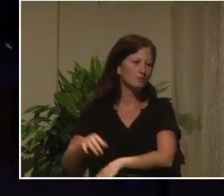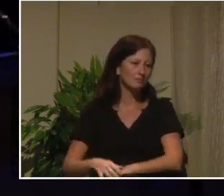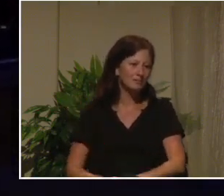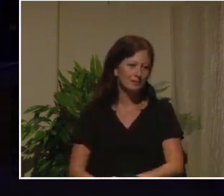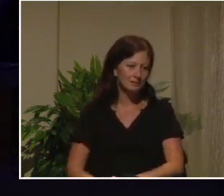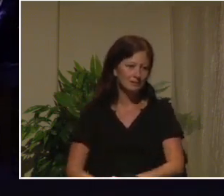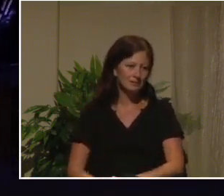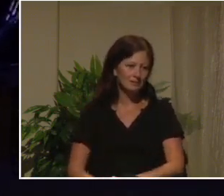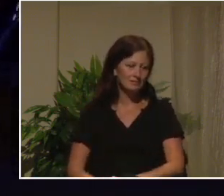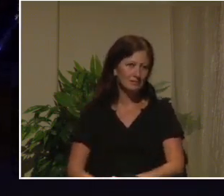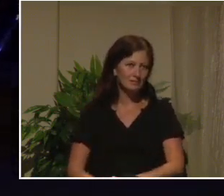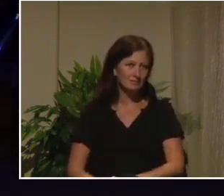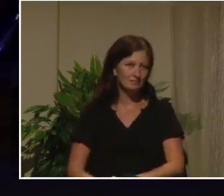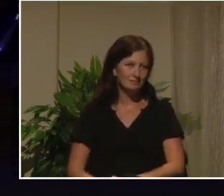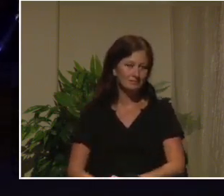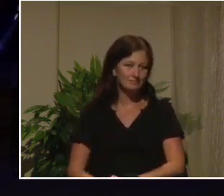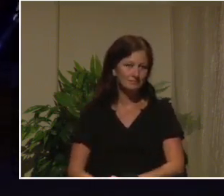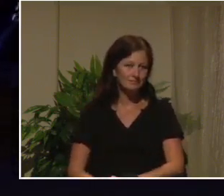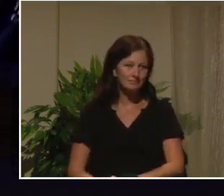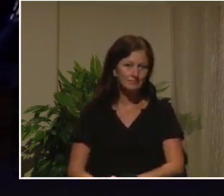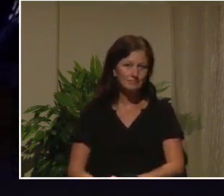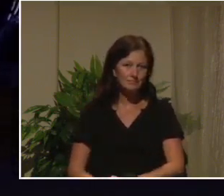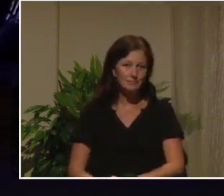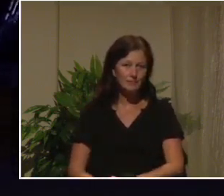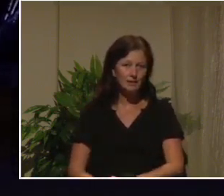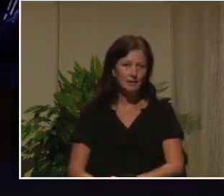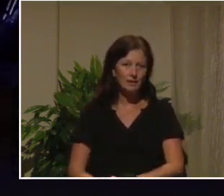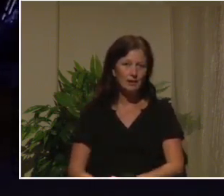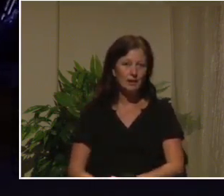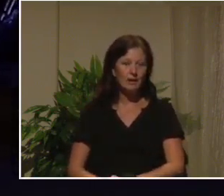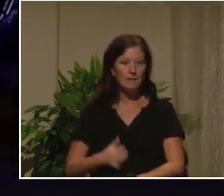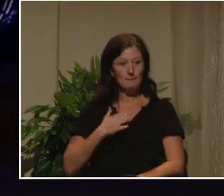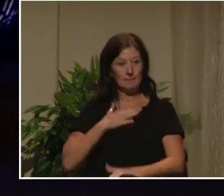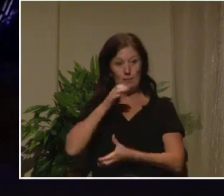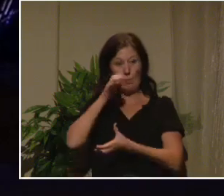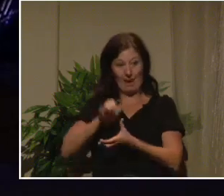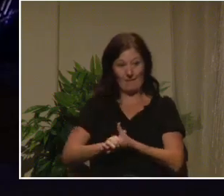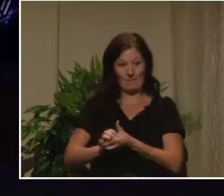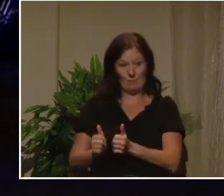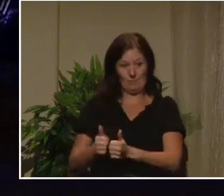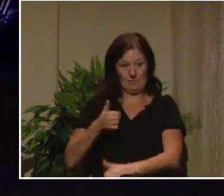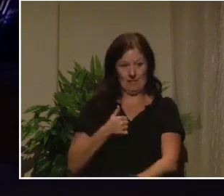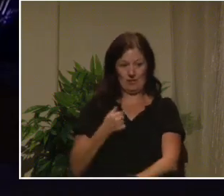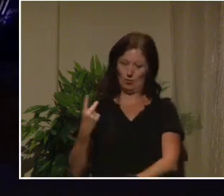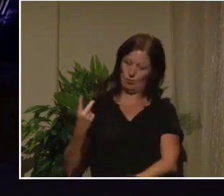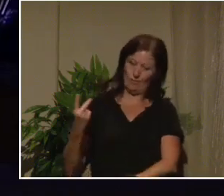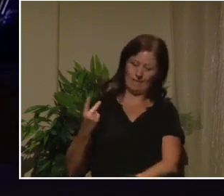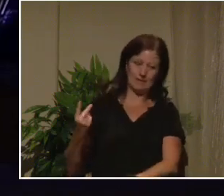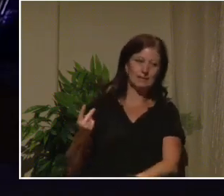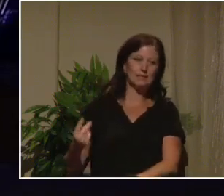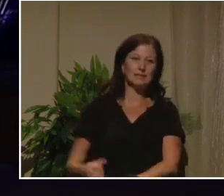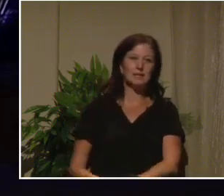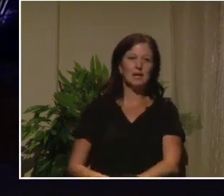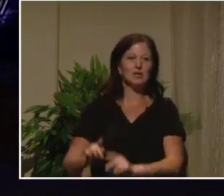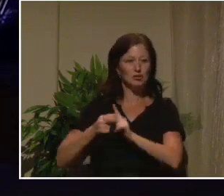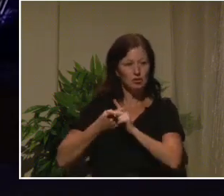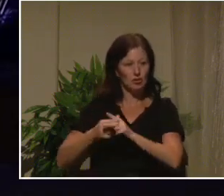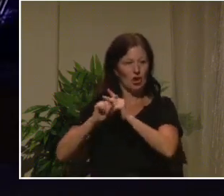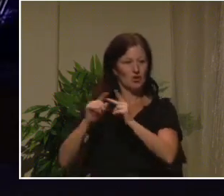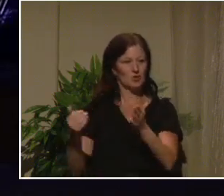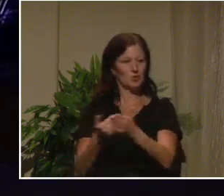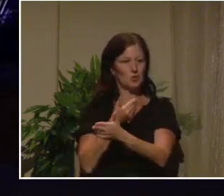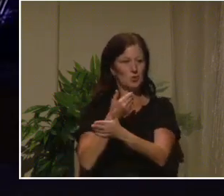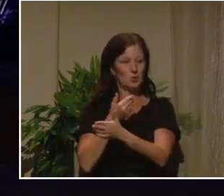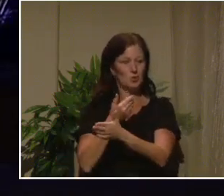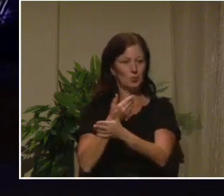deathbed. You know, I think Janet and I have started this new hobby of